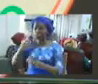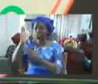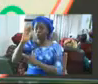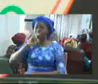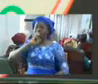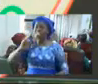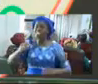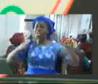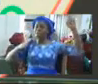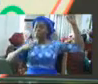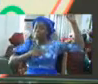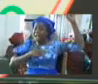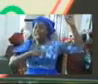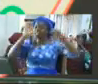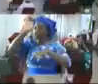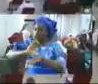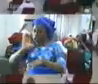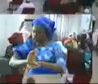church.